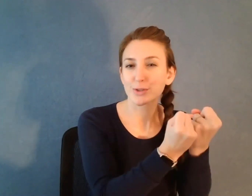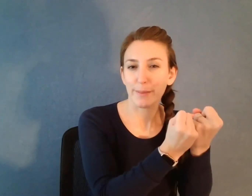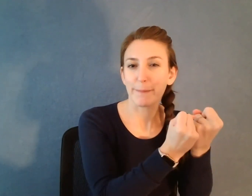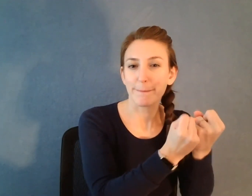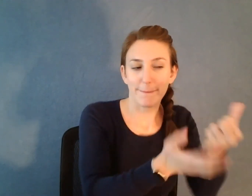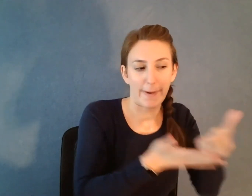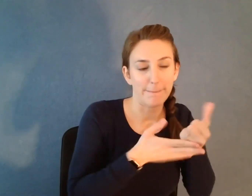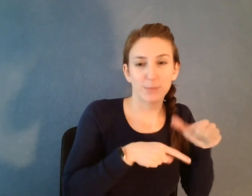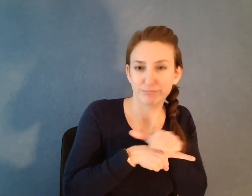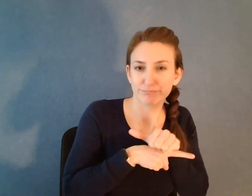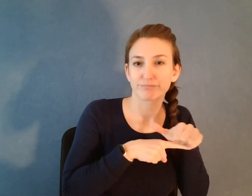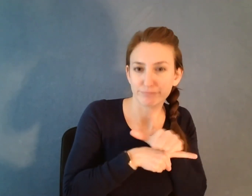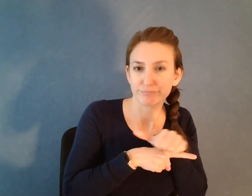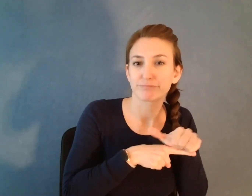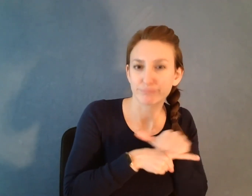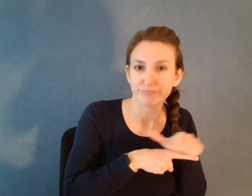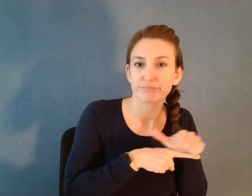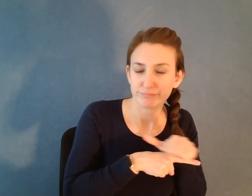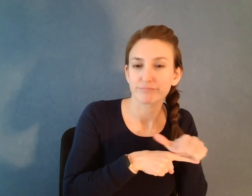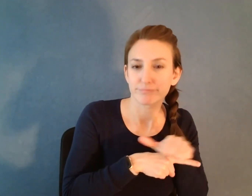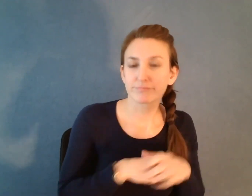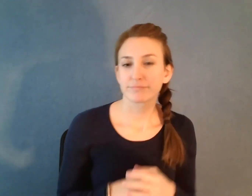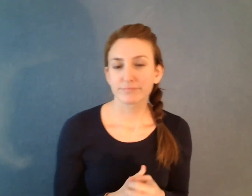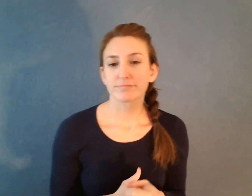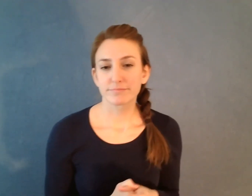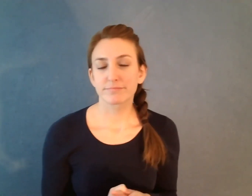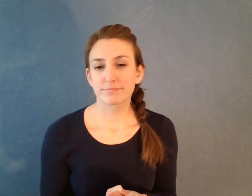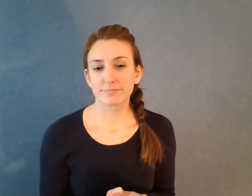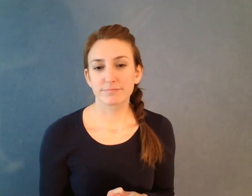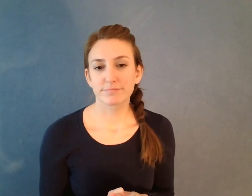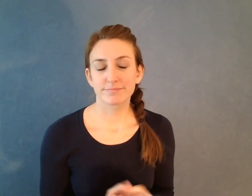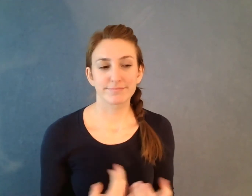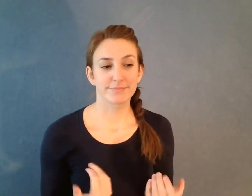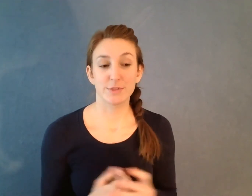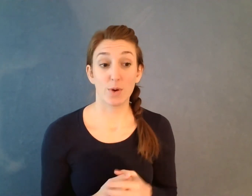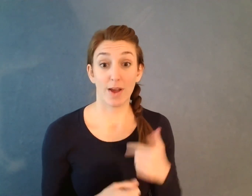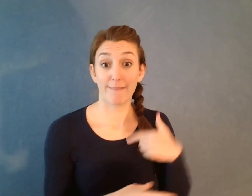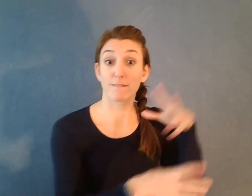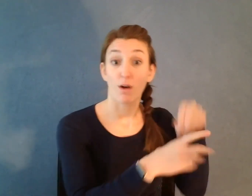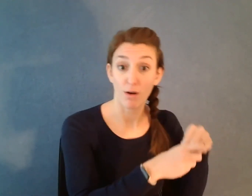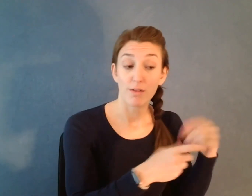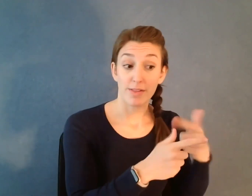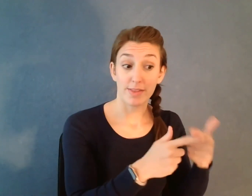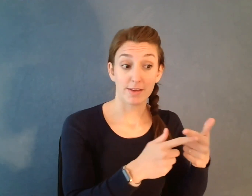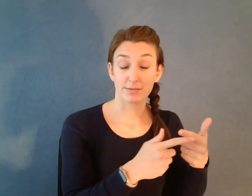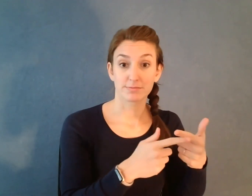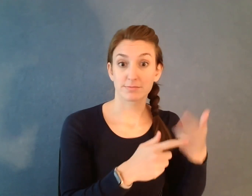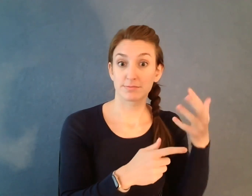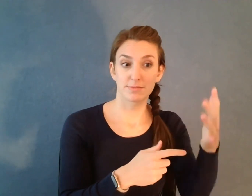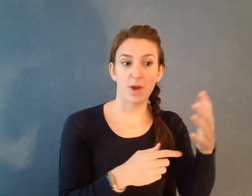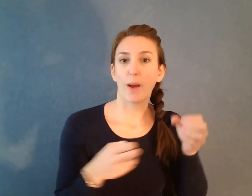like all kind of opportunities just appeared out of nowhere. And Yeah. I'm surprised that